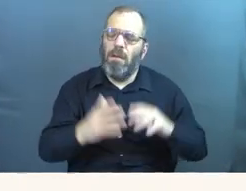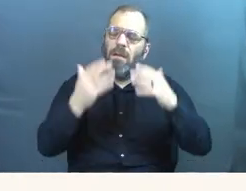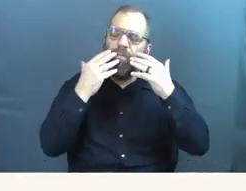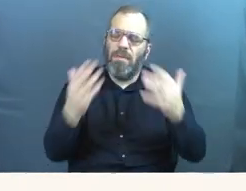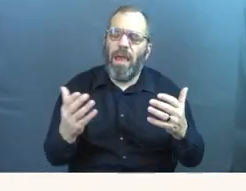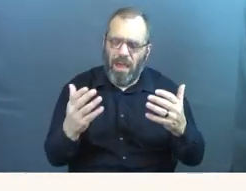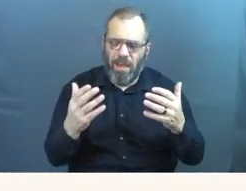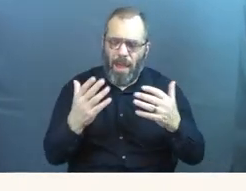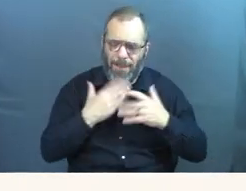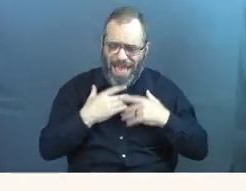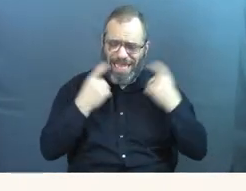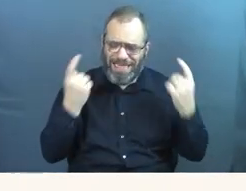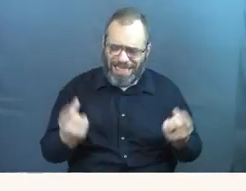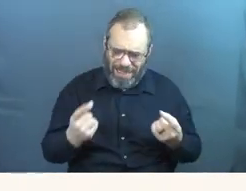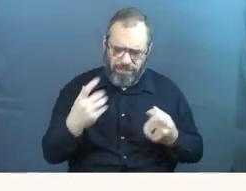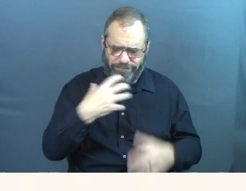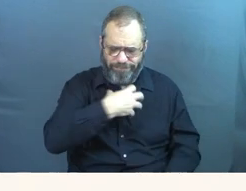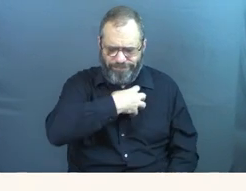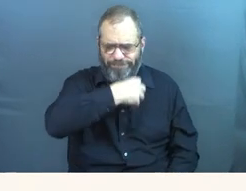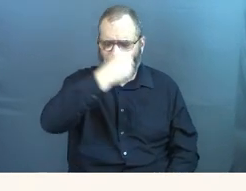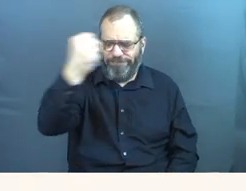Thank you for taking my sins,